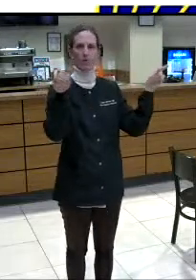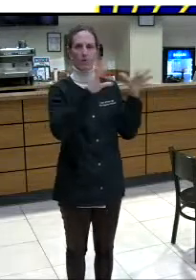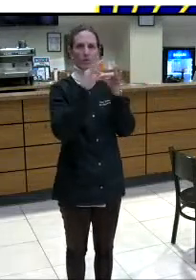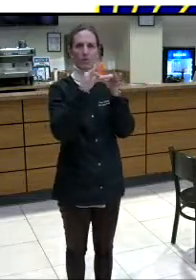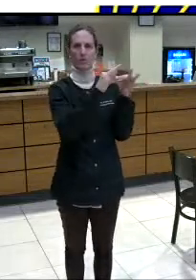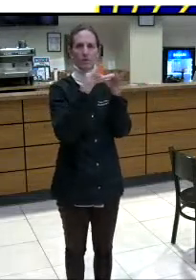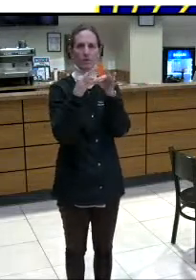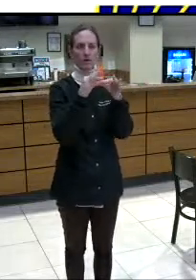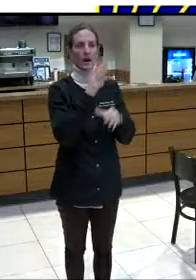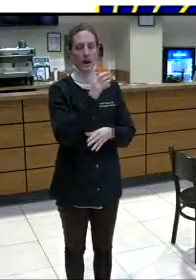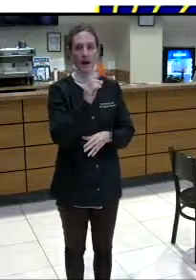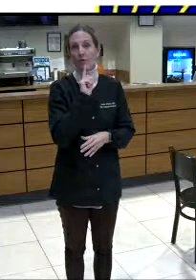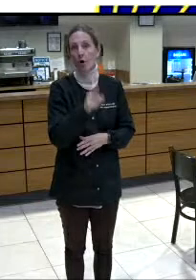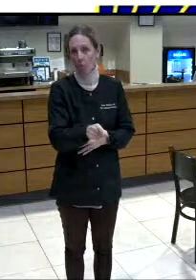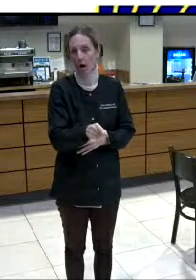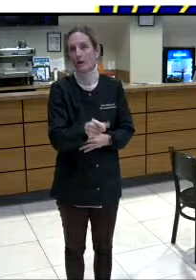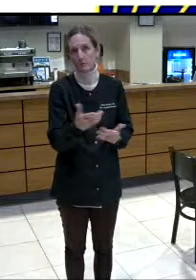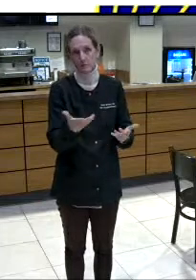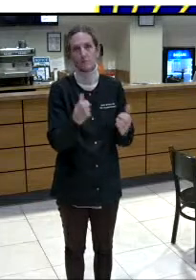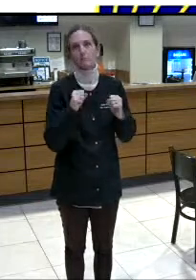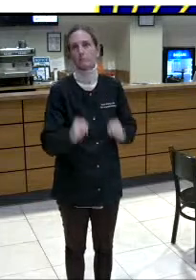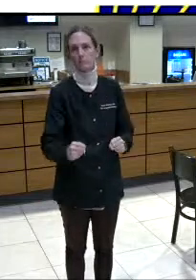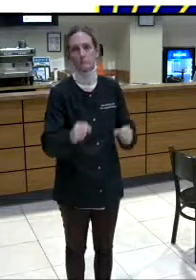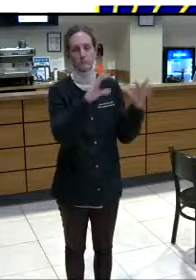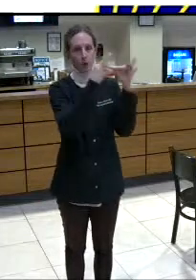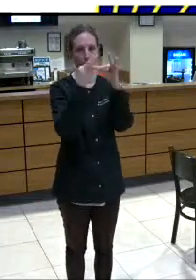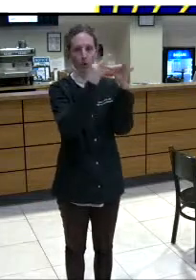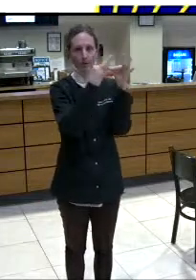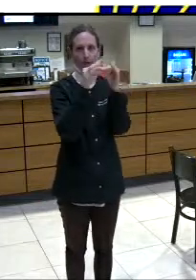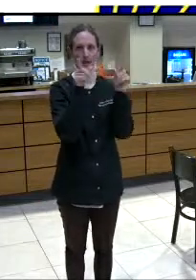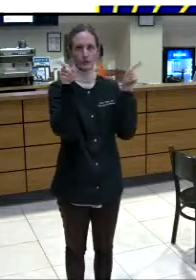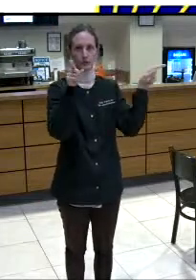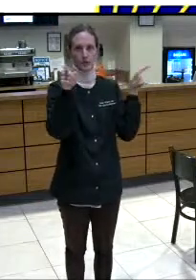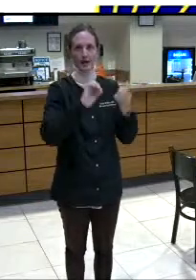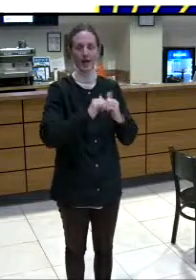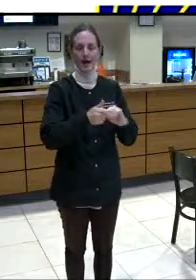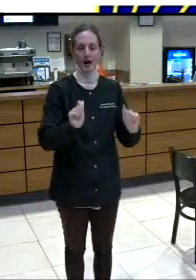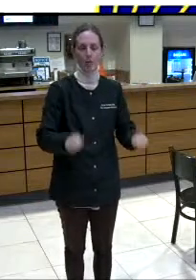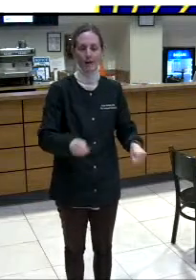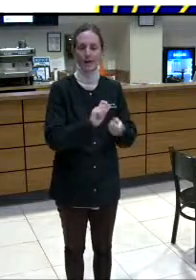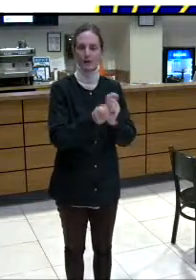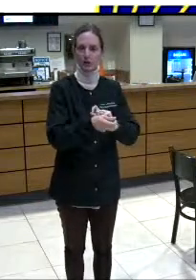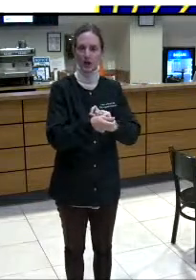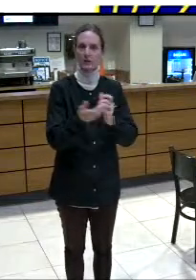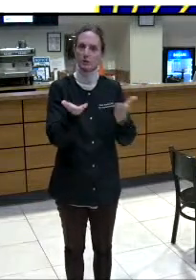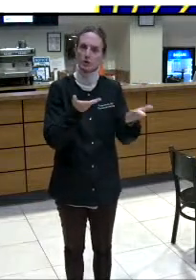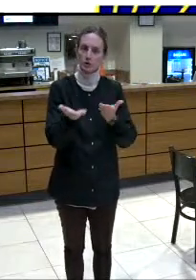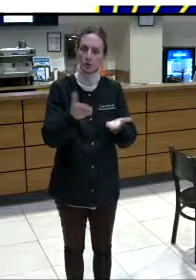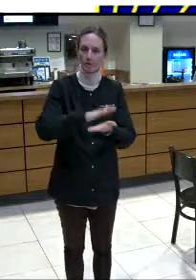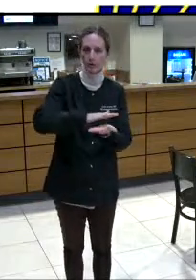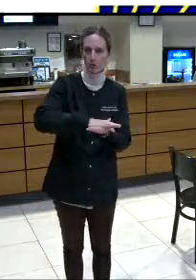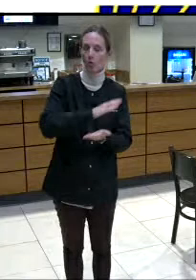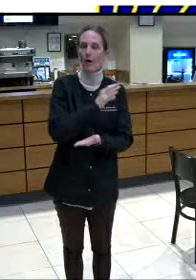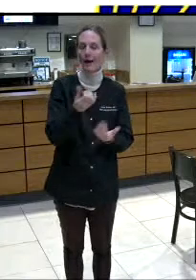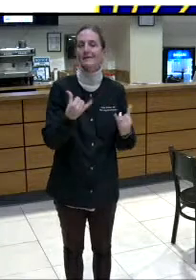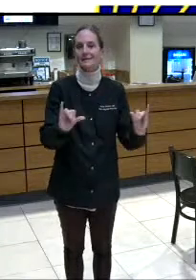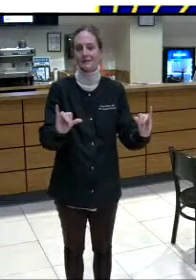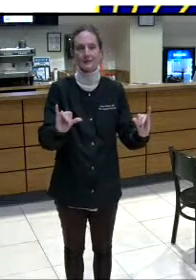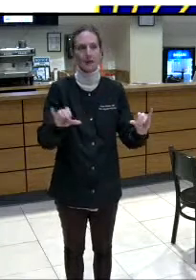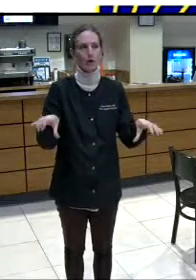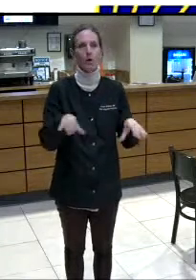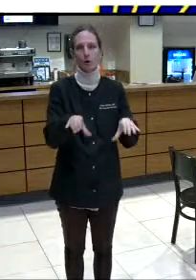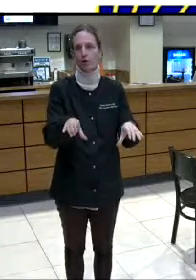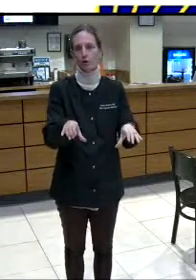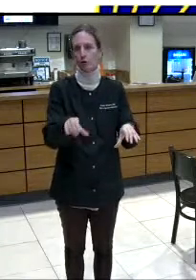there were some correlations there and some things that we could do differently for certain schools while we're still doing some things for the